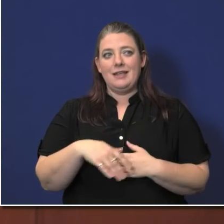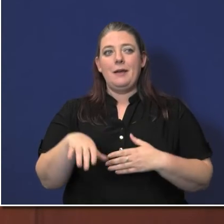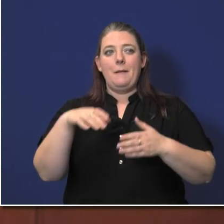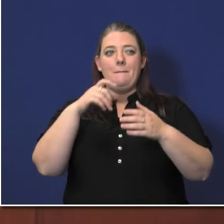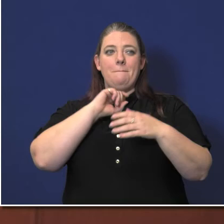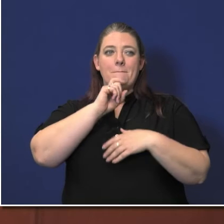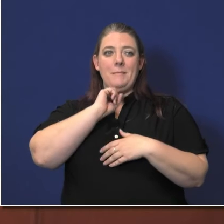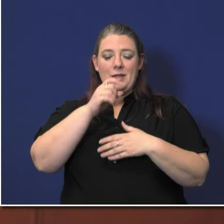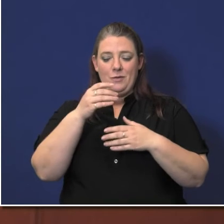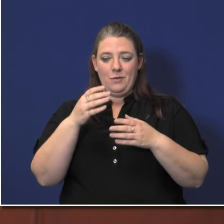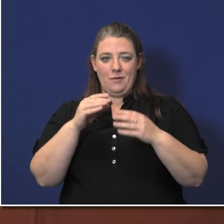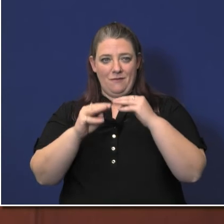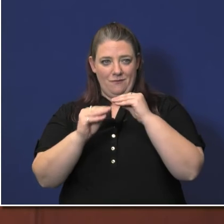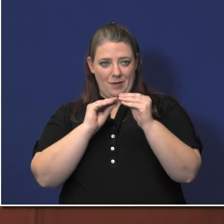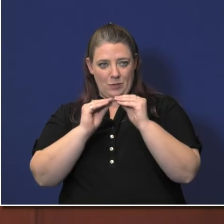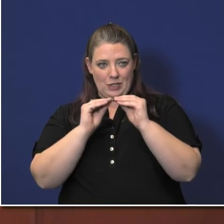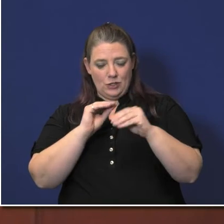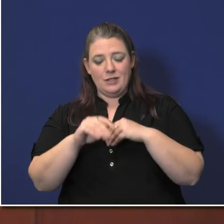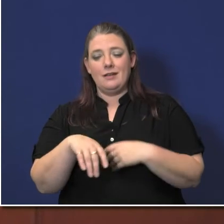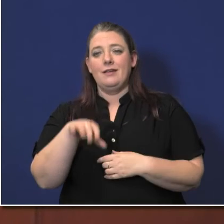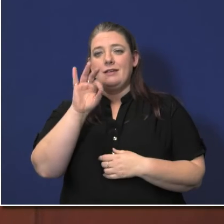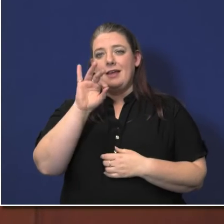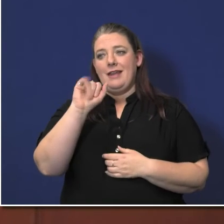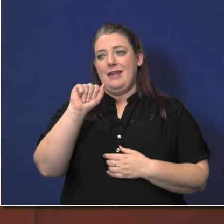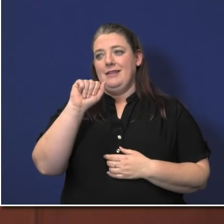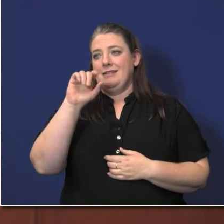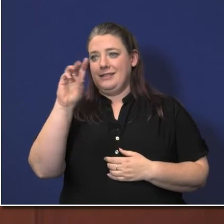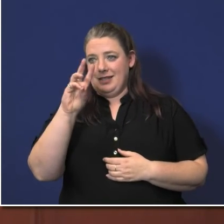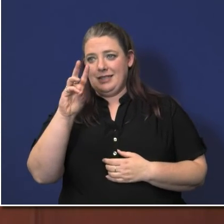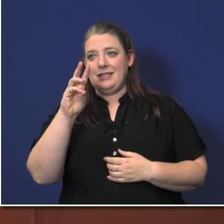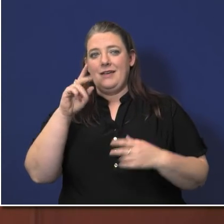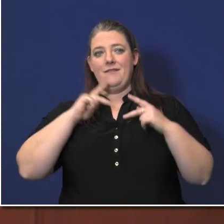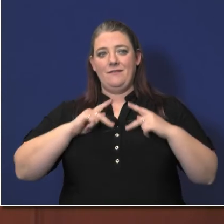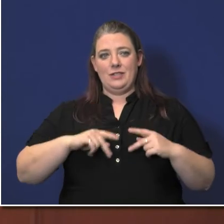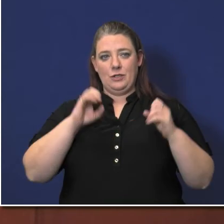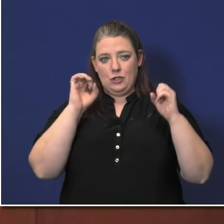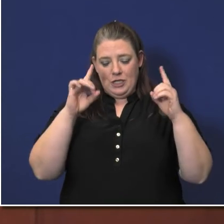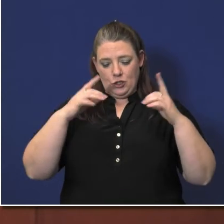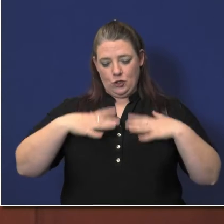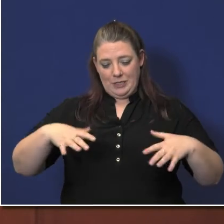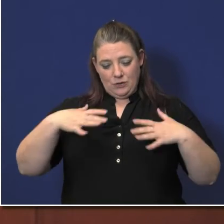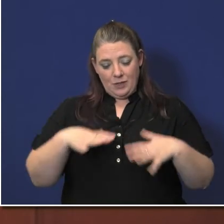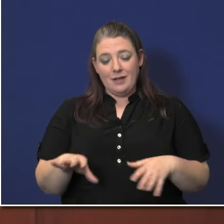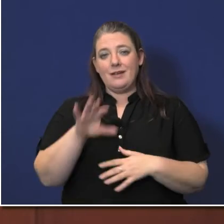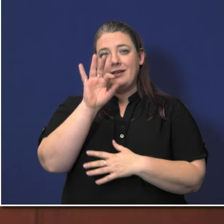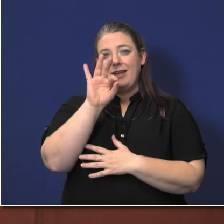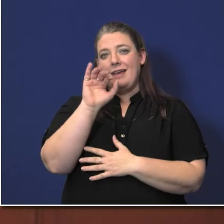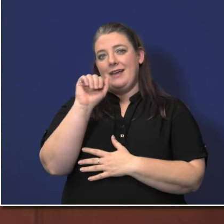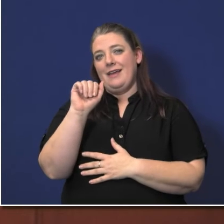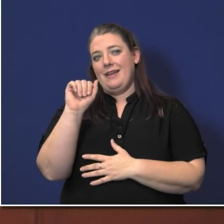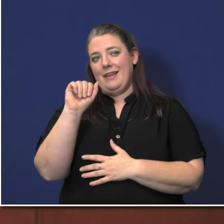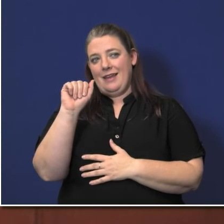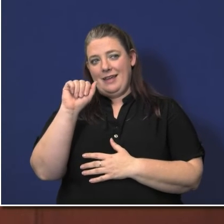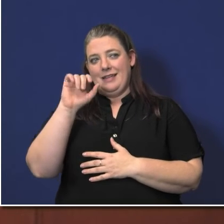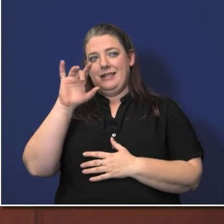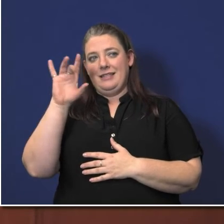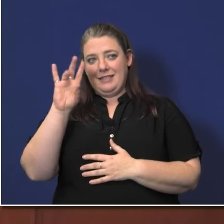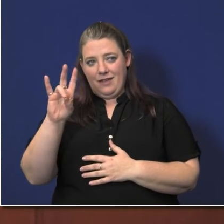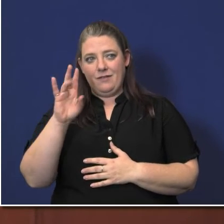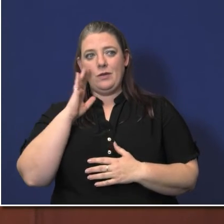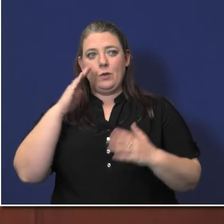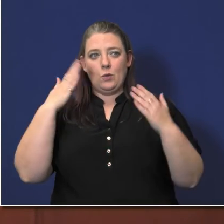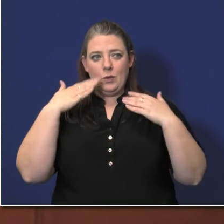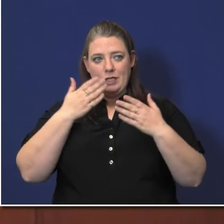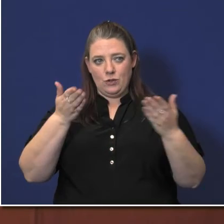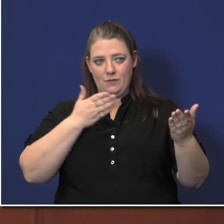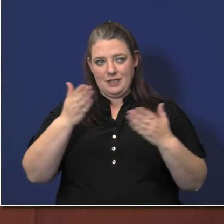repair service. 9I6, physical education dress wear. 9I7, security courier services.